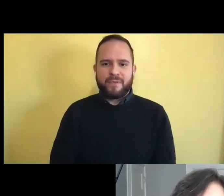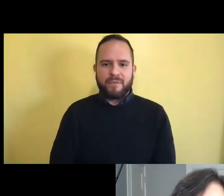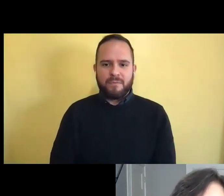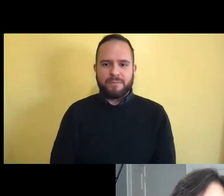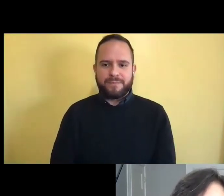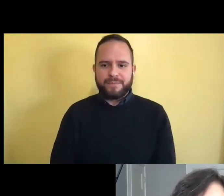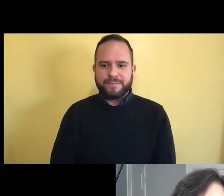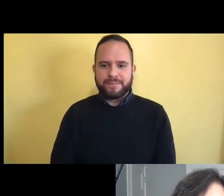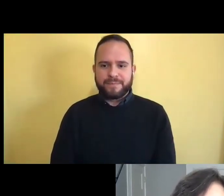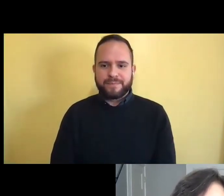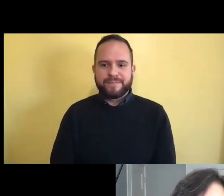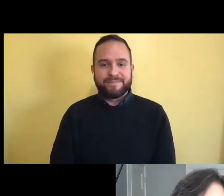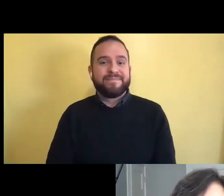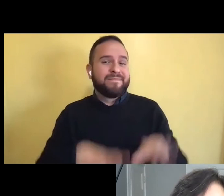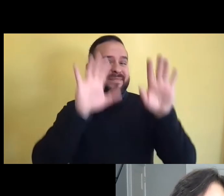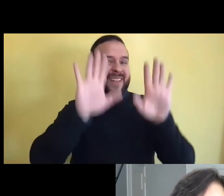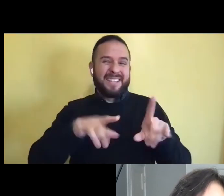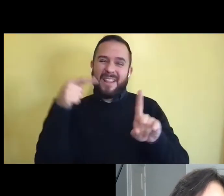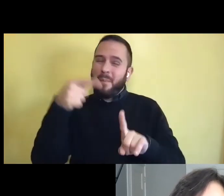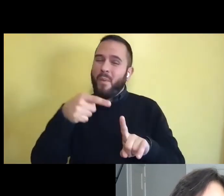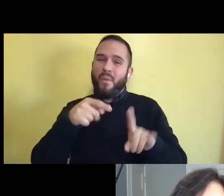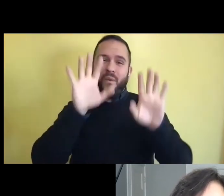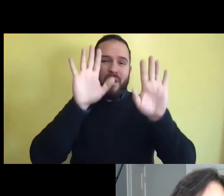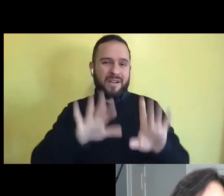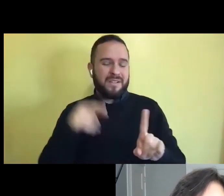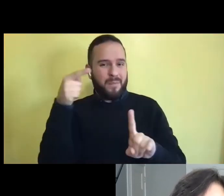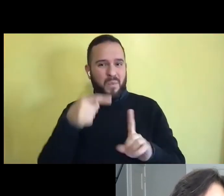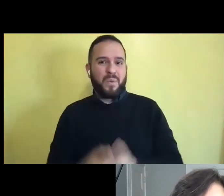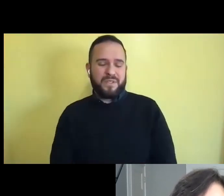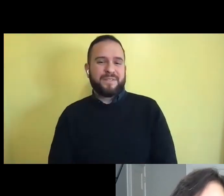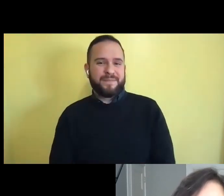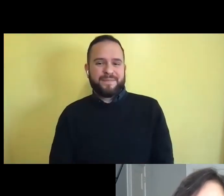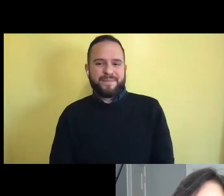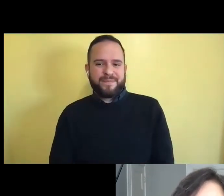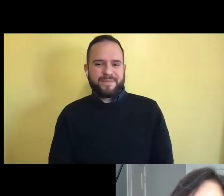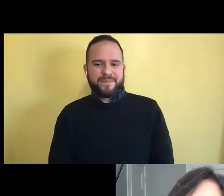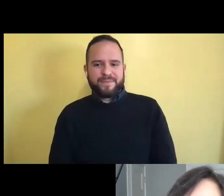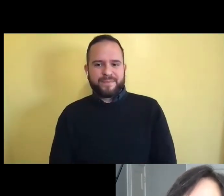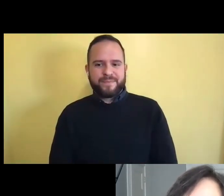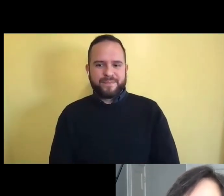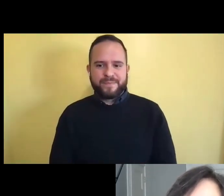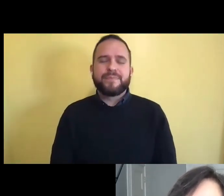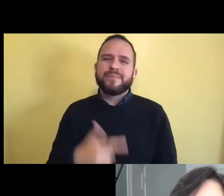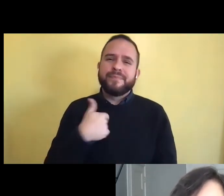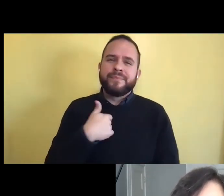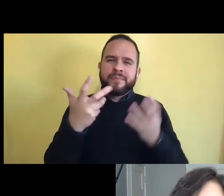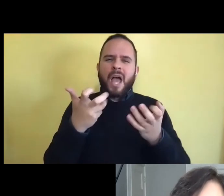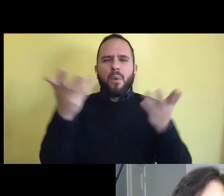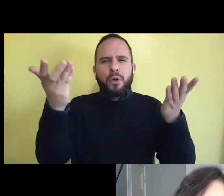Excellent points, excellent points. And I want to bring in people I want to bring in the audience